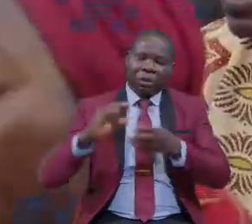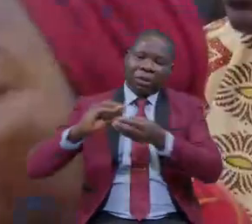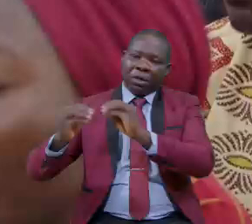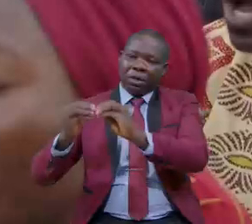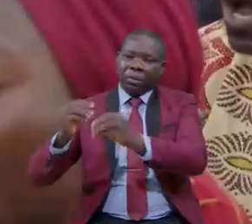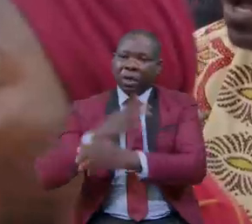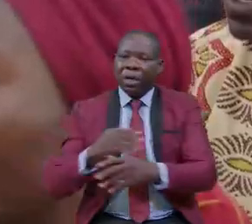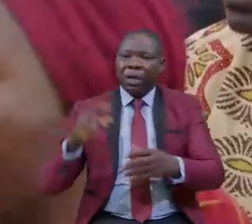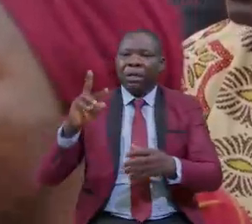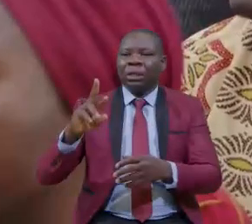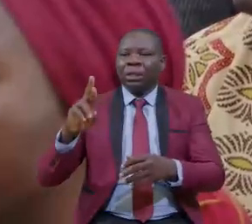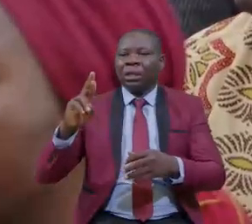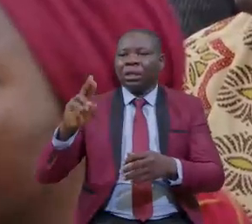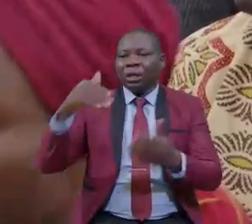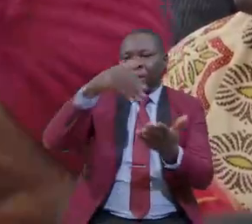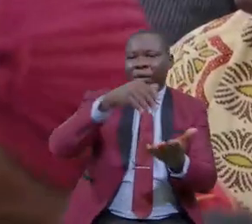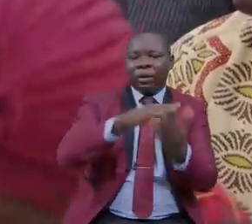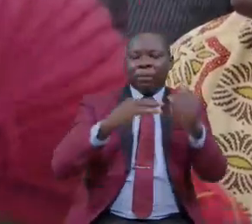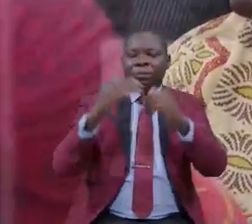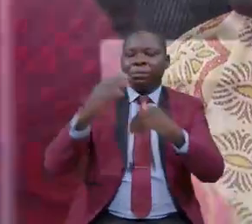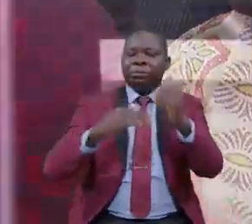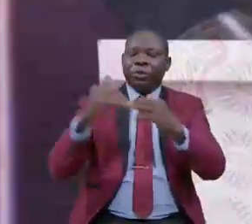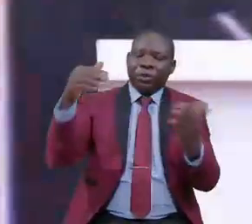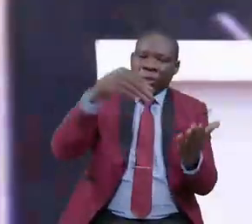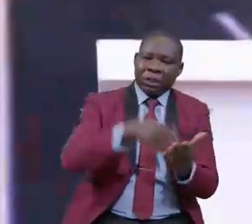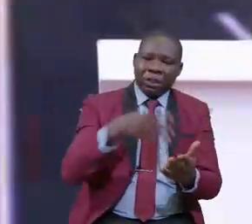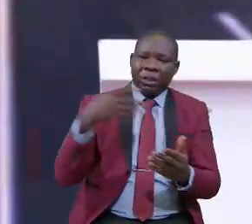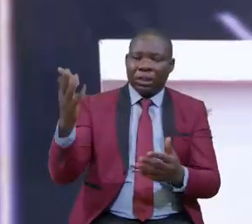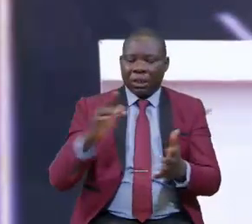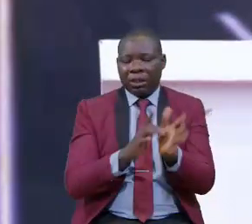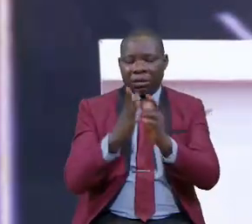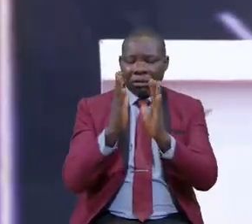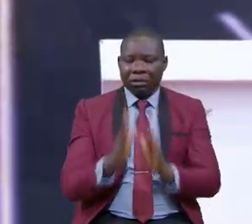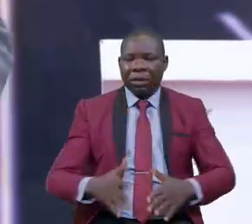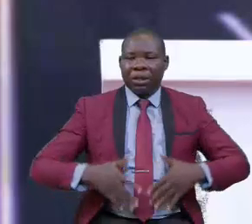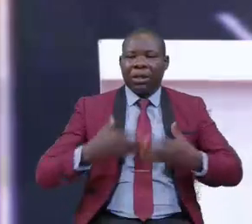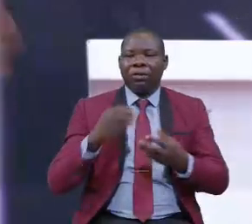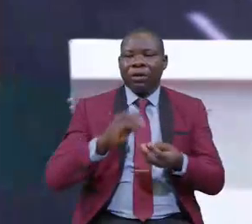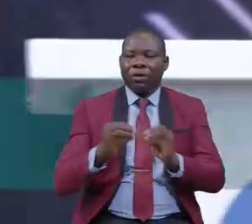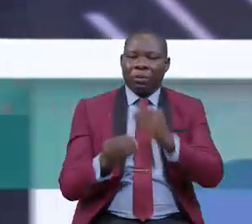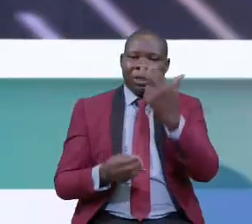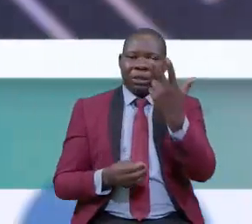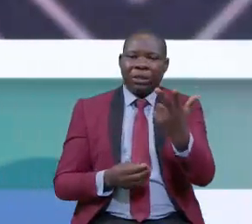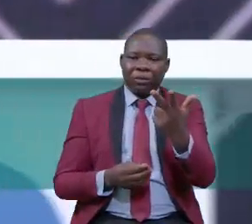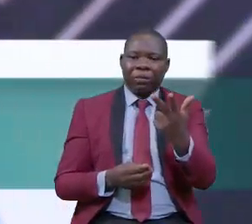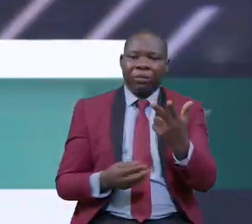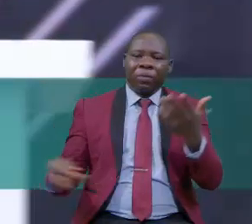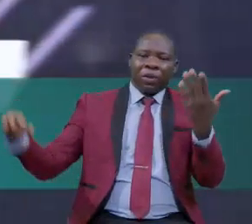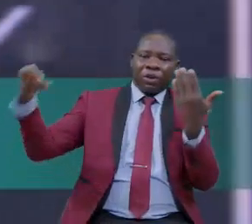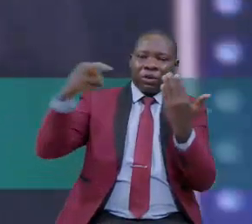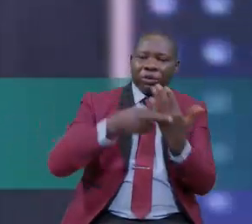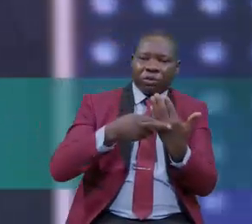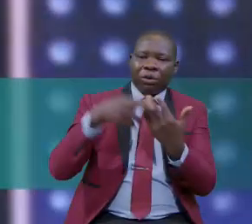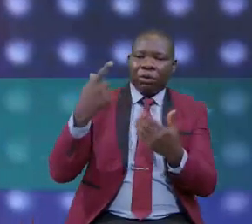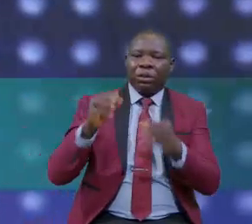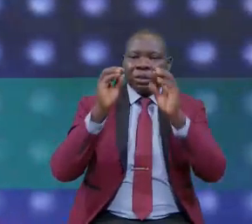grace. Number three is to restore the teaching of Christ. Restore the teaching